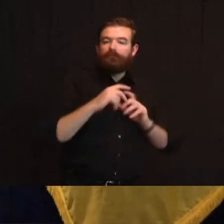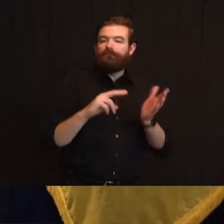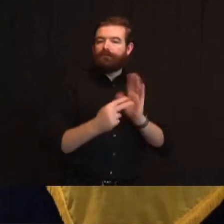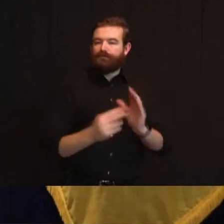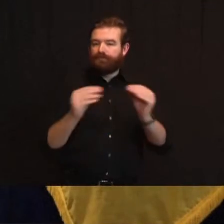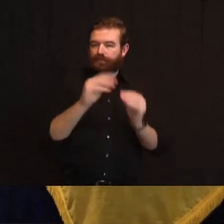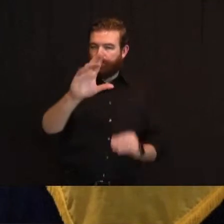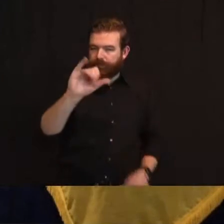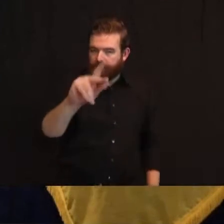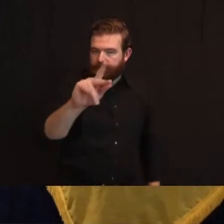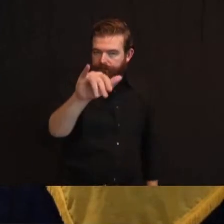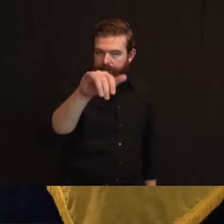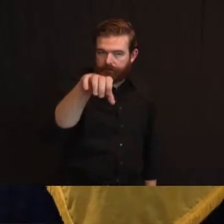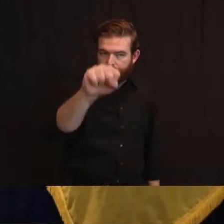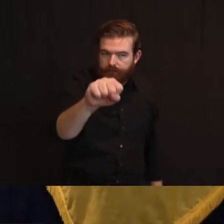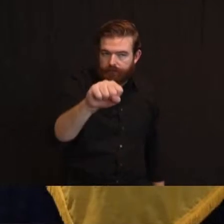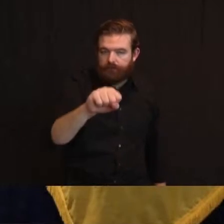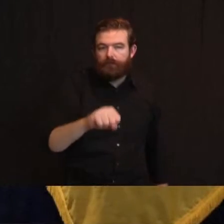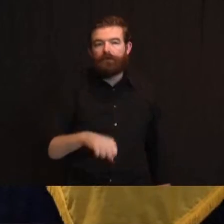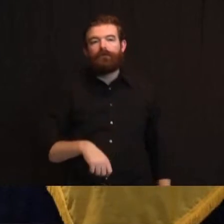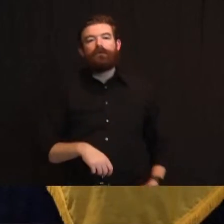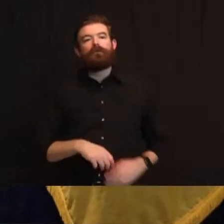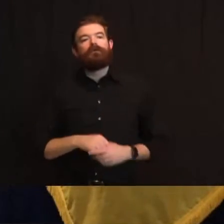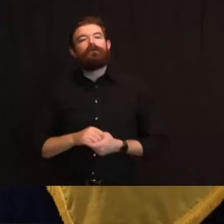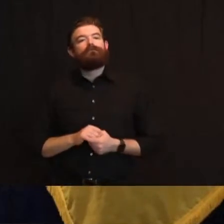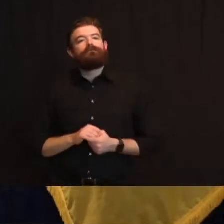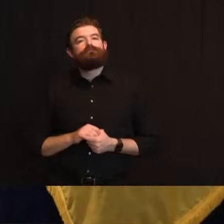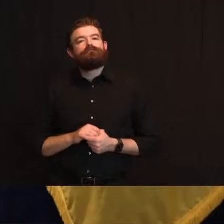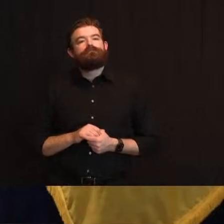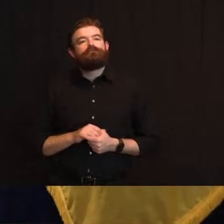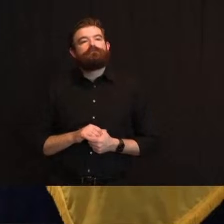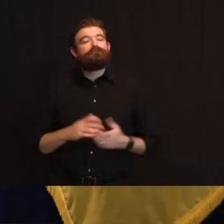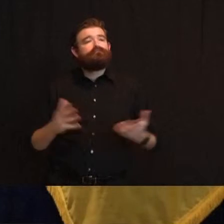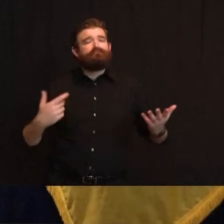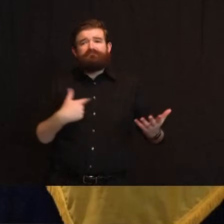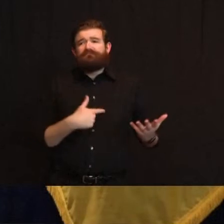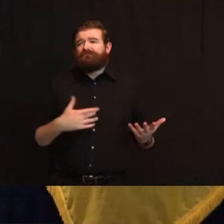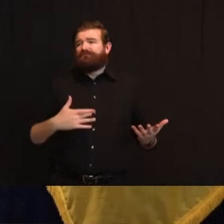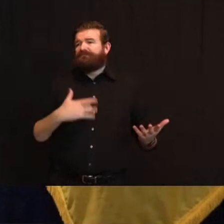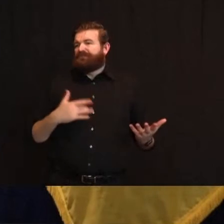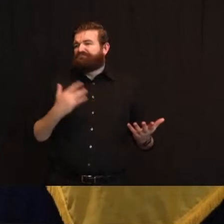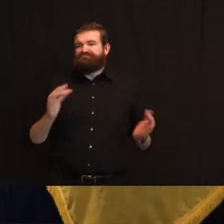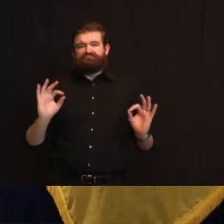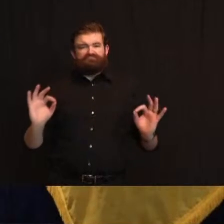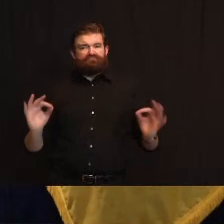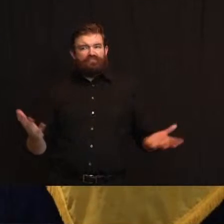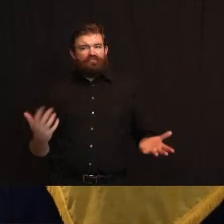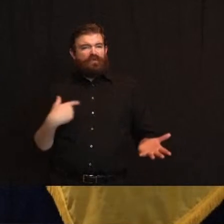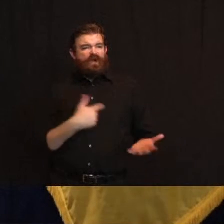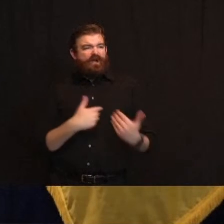hawk. But as a general matter, we're comfortable. Everything stays on the table, but we're comfortable with where we are